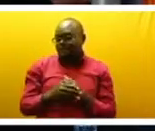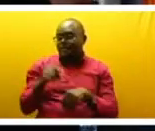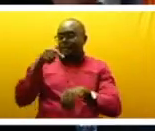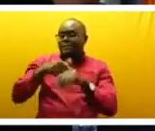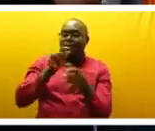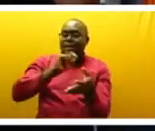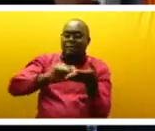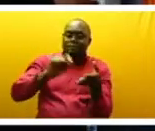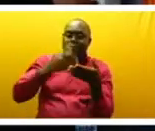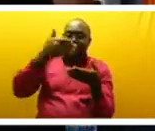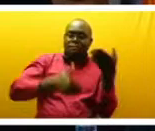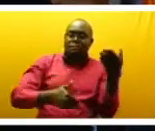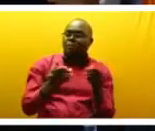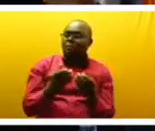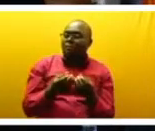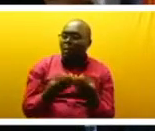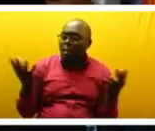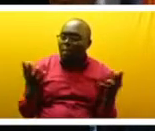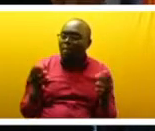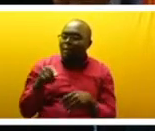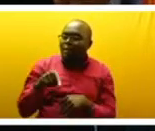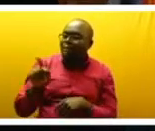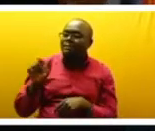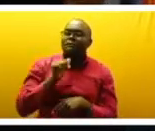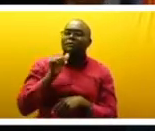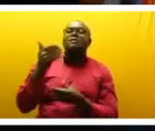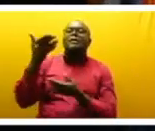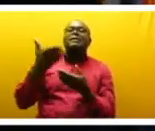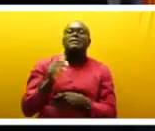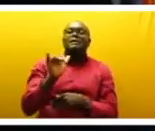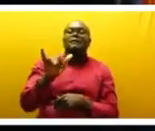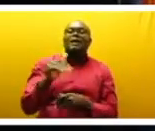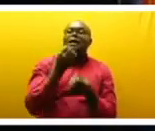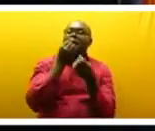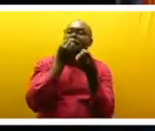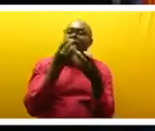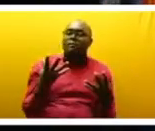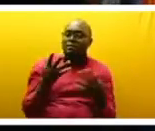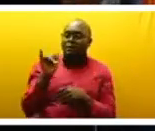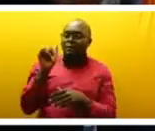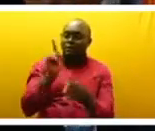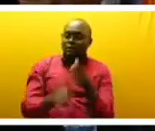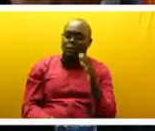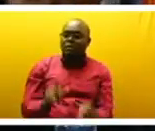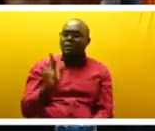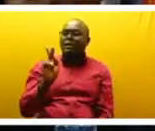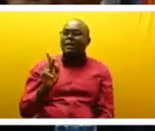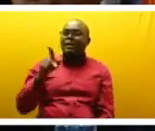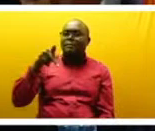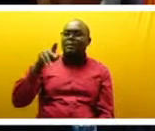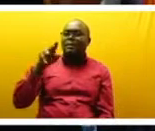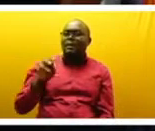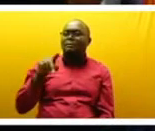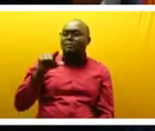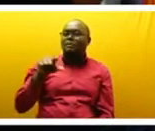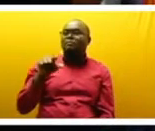and released, they had not received that information. That was the KPMG report.